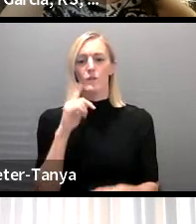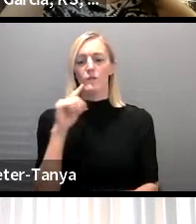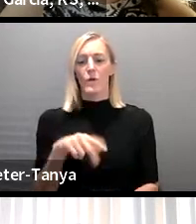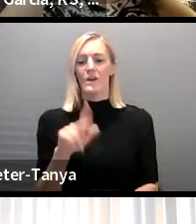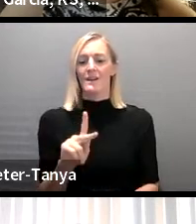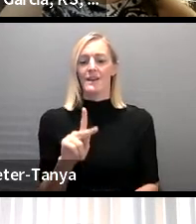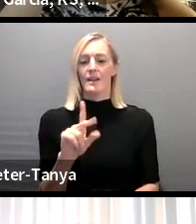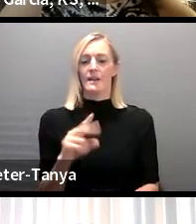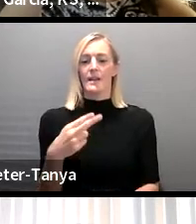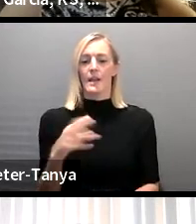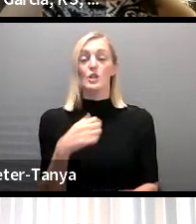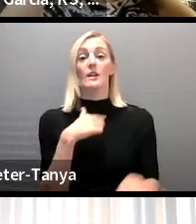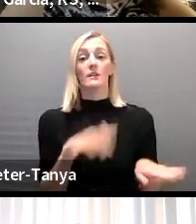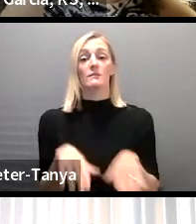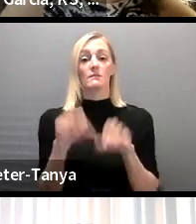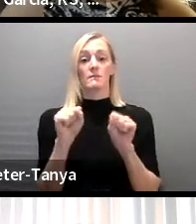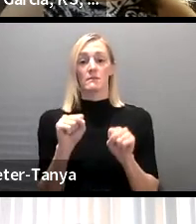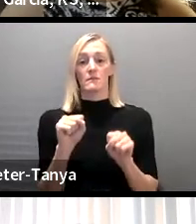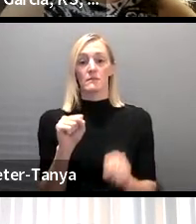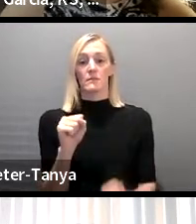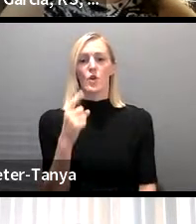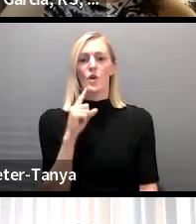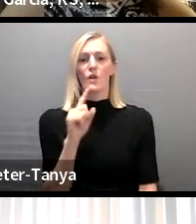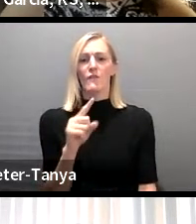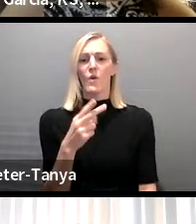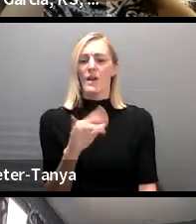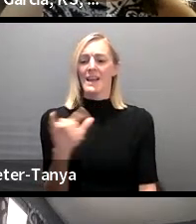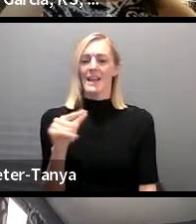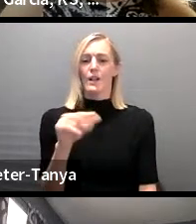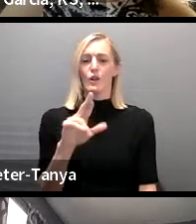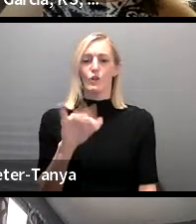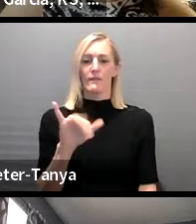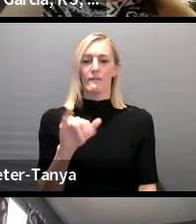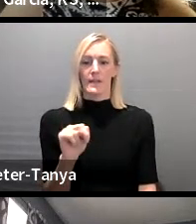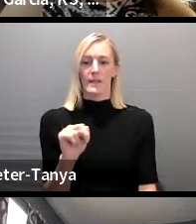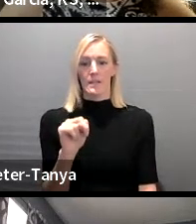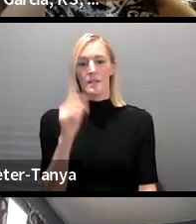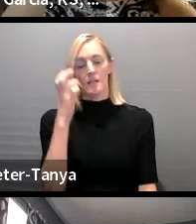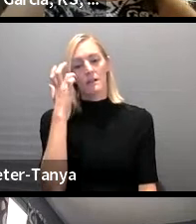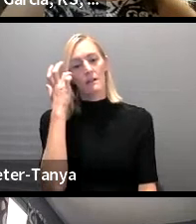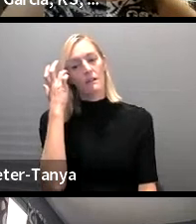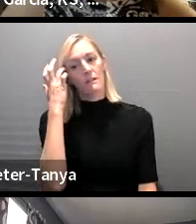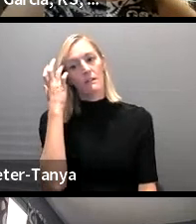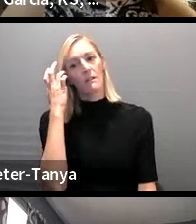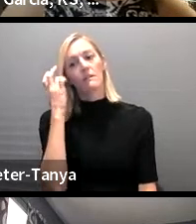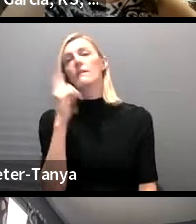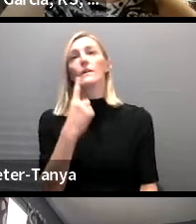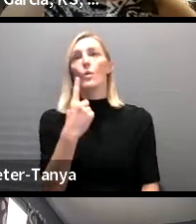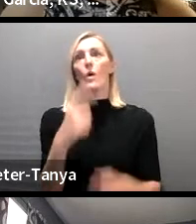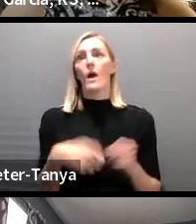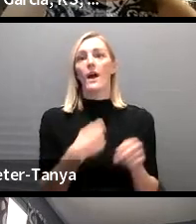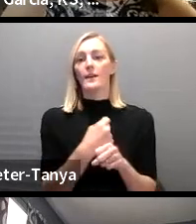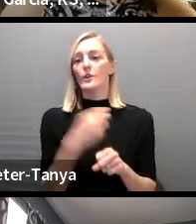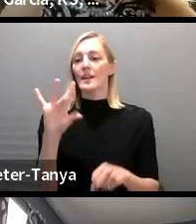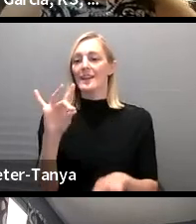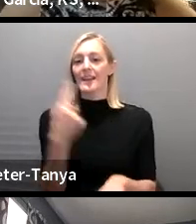Bill Griffin 1 year and I think 8 days ago now.